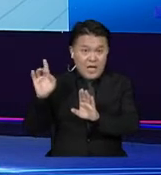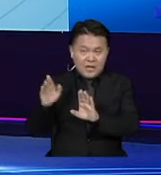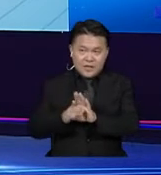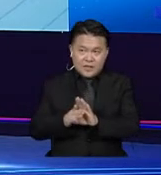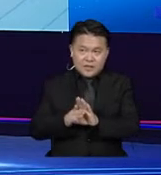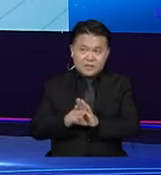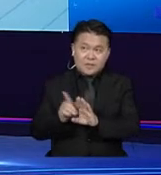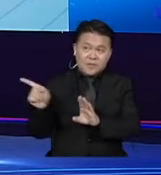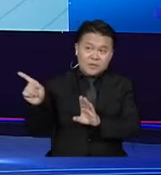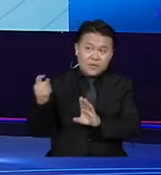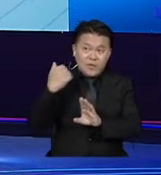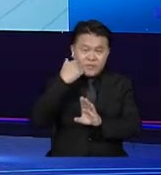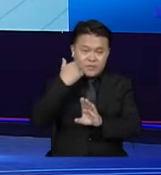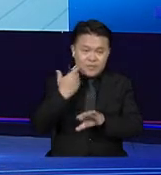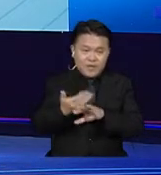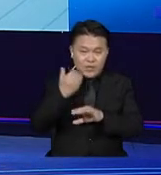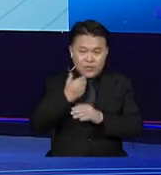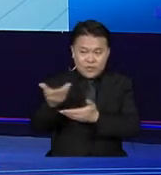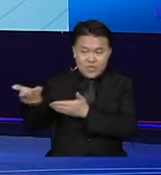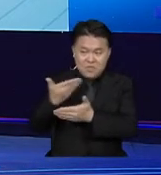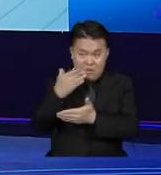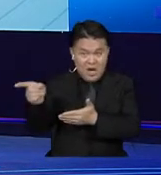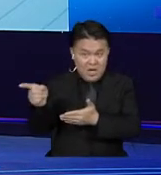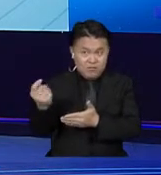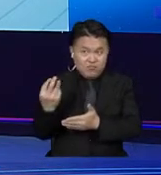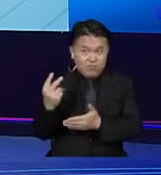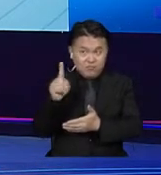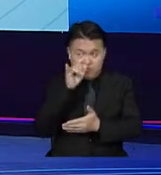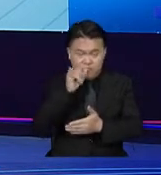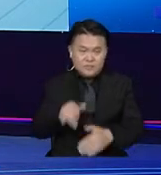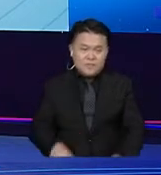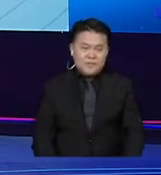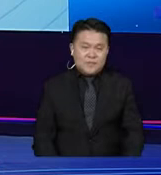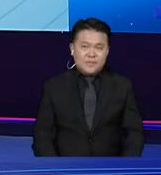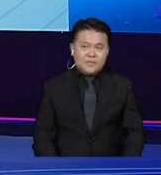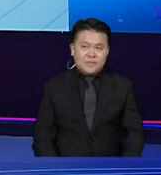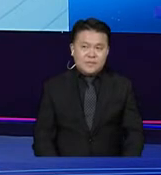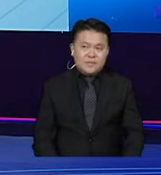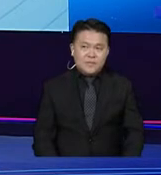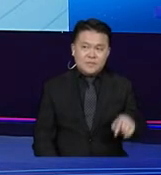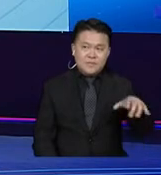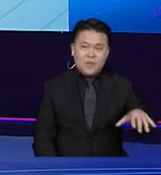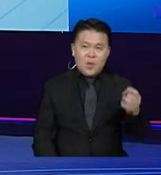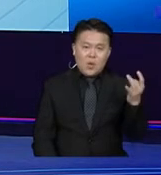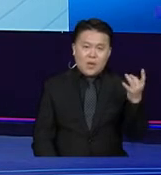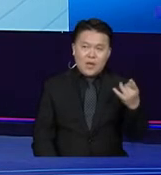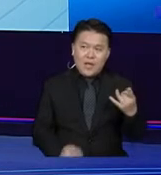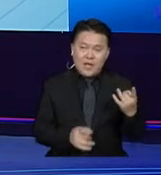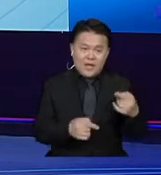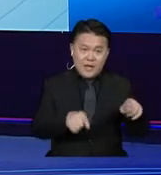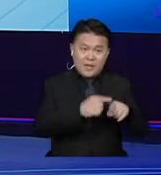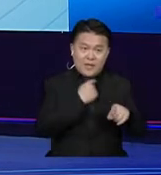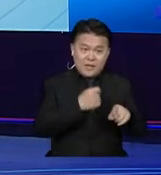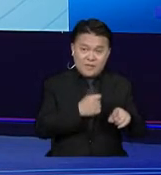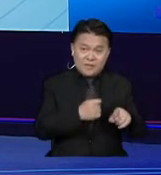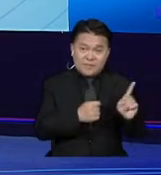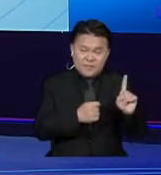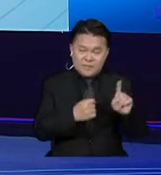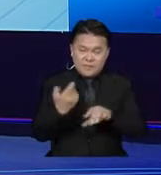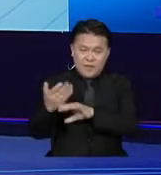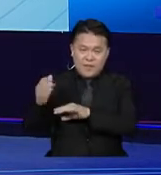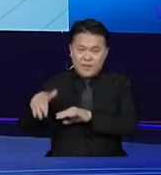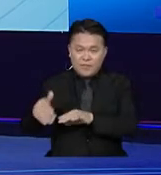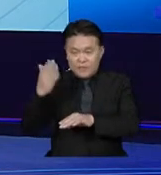their left or on their right. Behind one door was a group mate, and behind another door was a